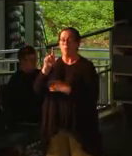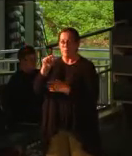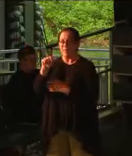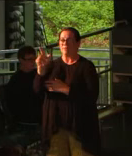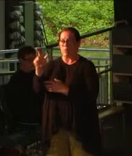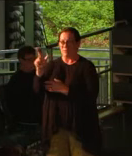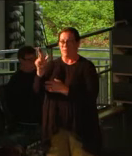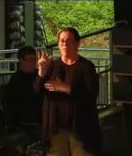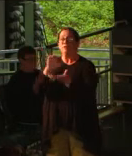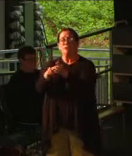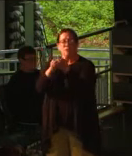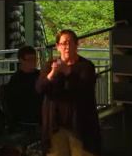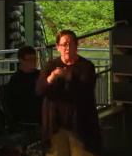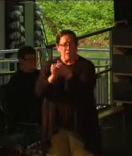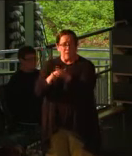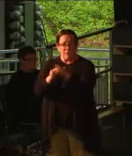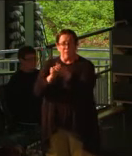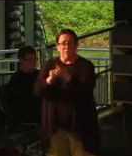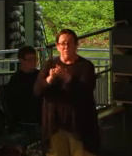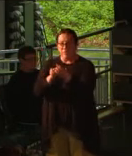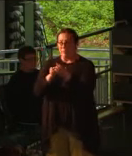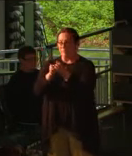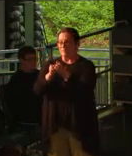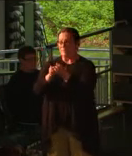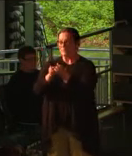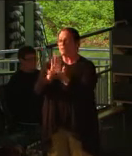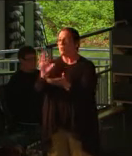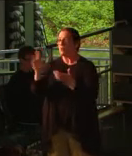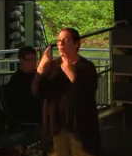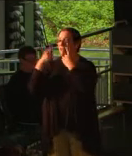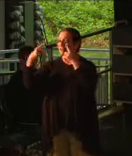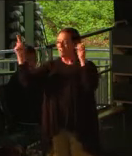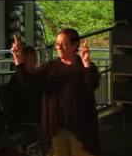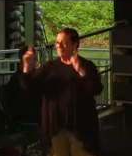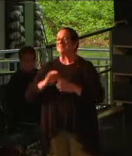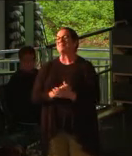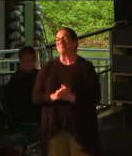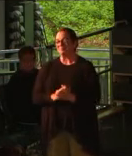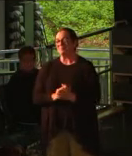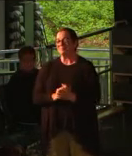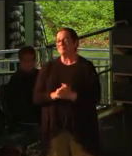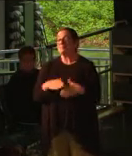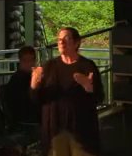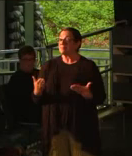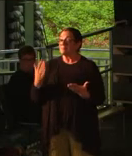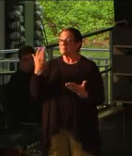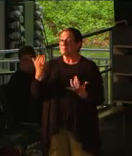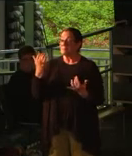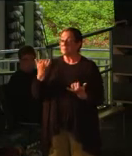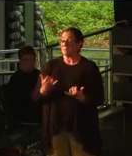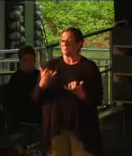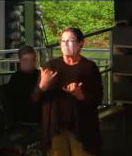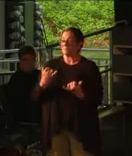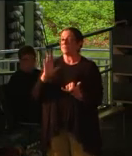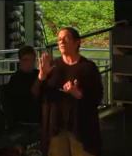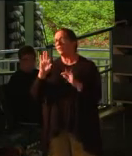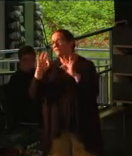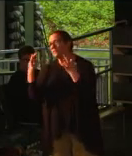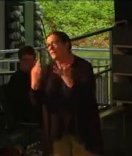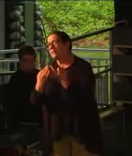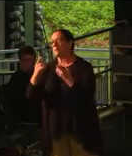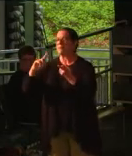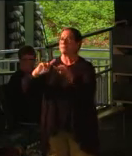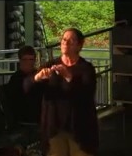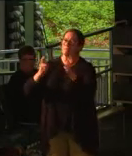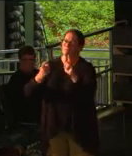Congratulations on all that you have achieved. You are here today with your family and